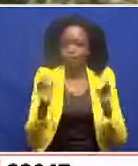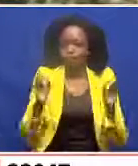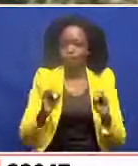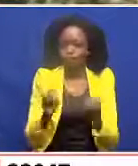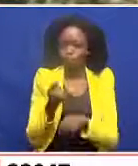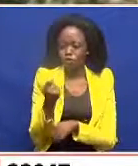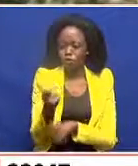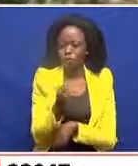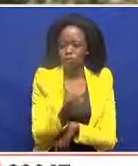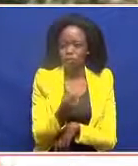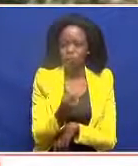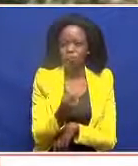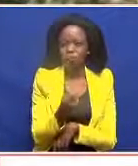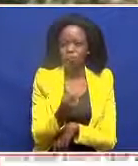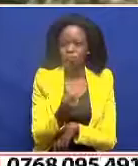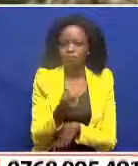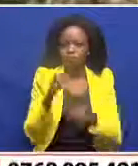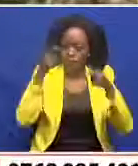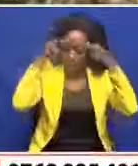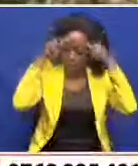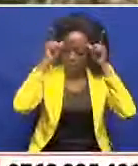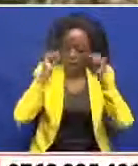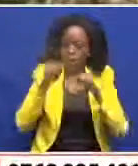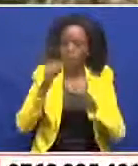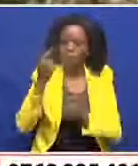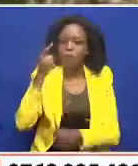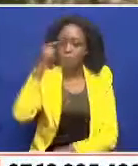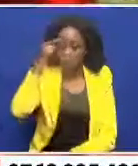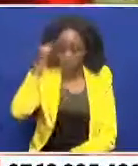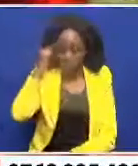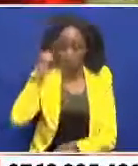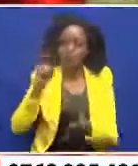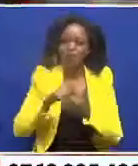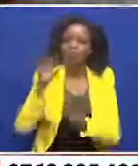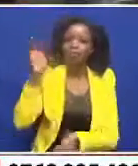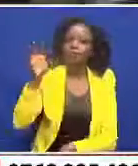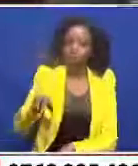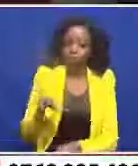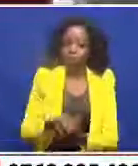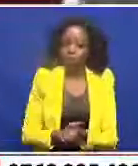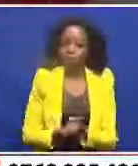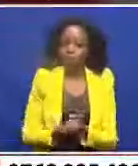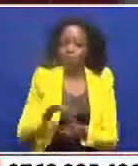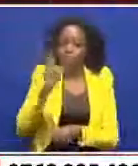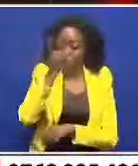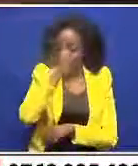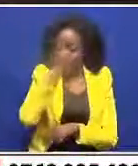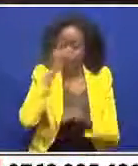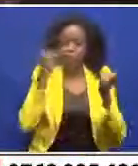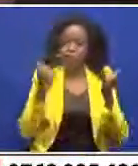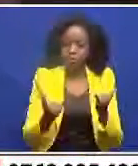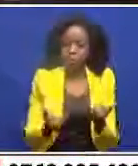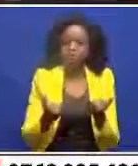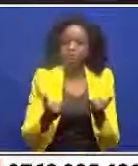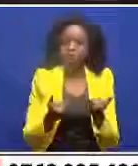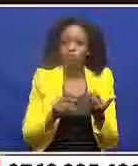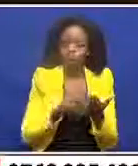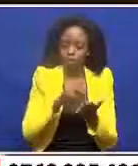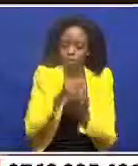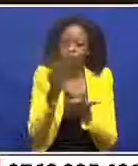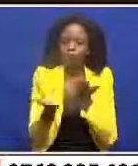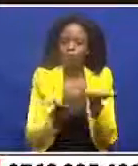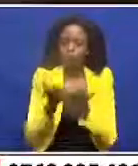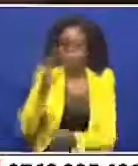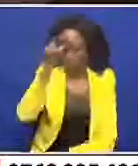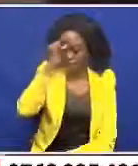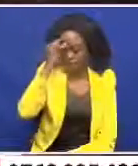ndogo ndogo huyu ng'ombe pia ni mweusi na ni mfupi. For credibility, the police have now procured the services of a